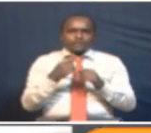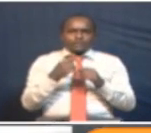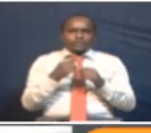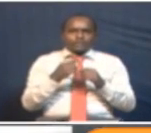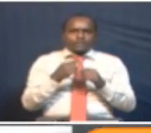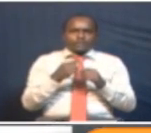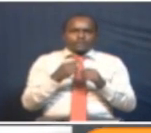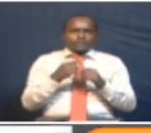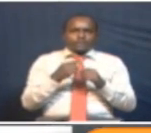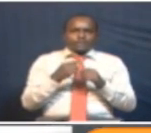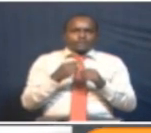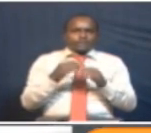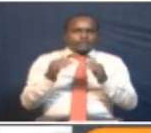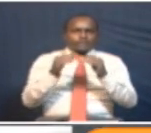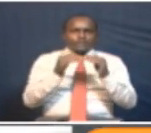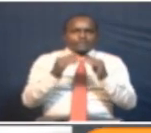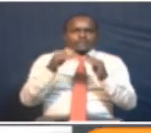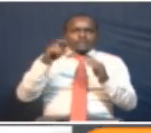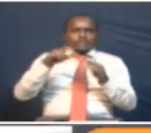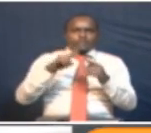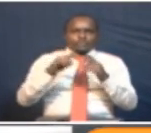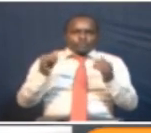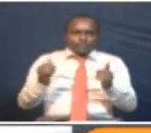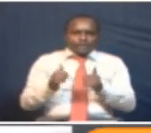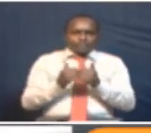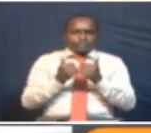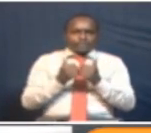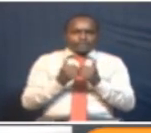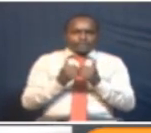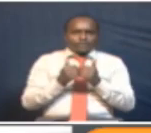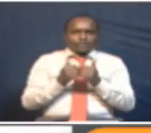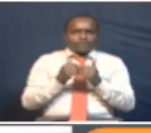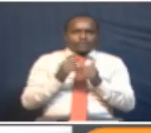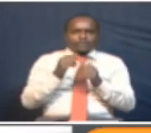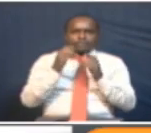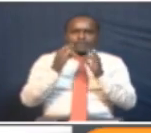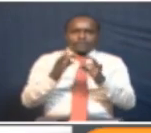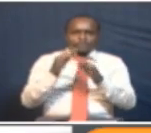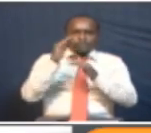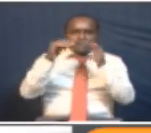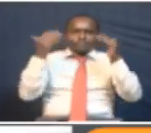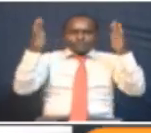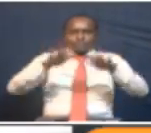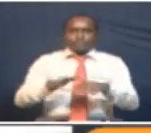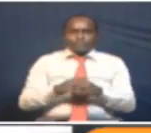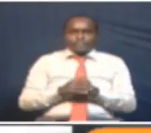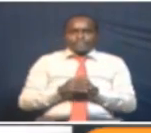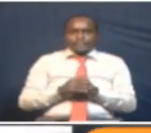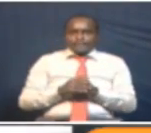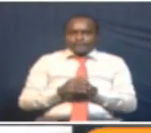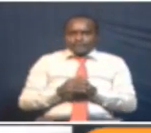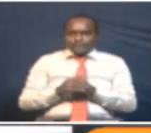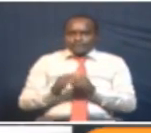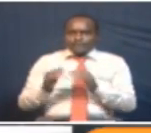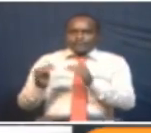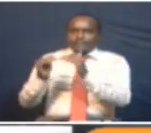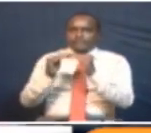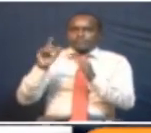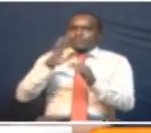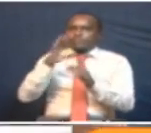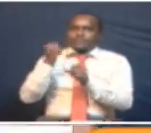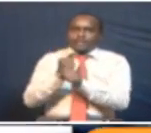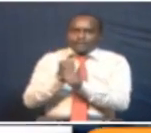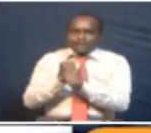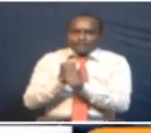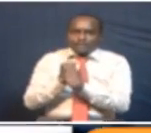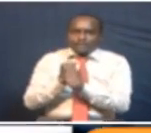justice, you may need to remind me, justice should happen though the heavens may fall. Is that what you said? Yes. That justice should be done even if the heavens